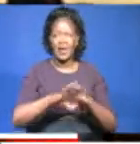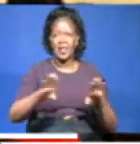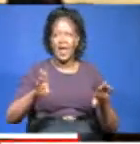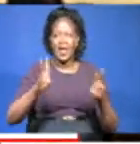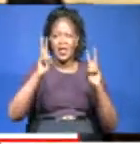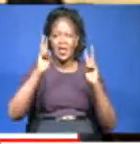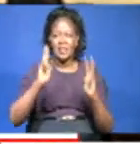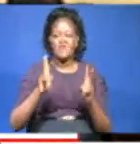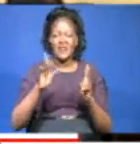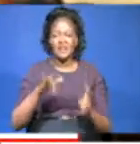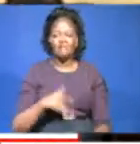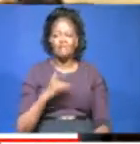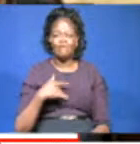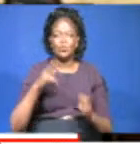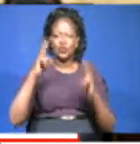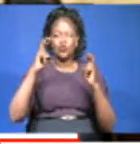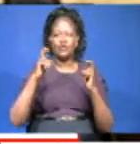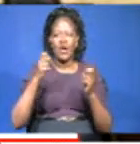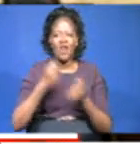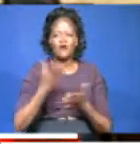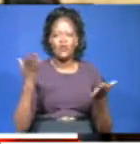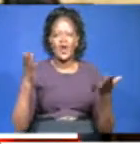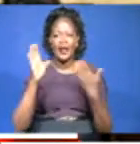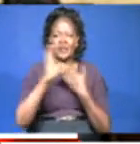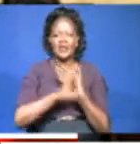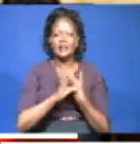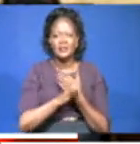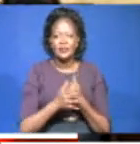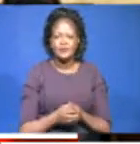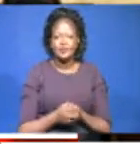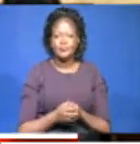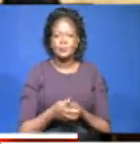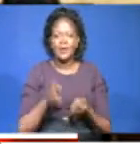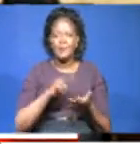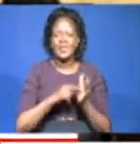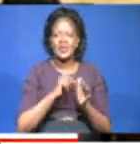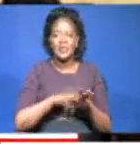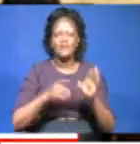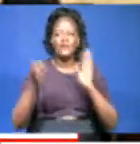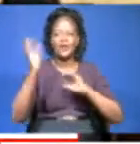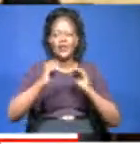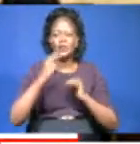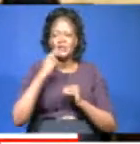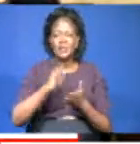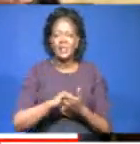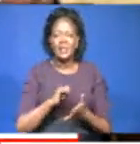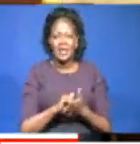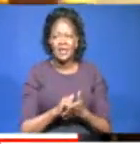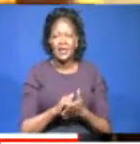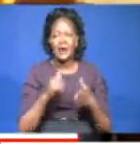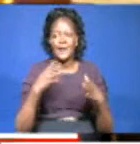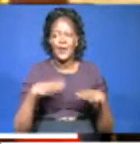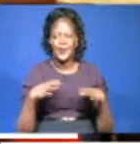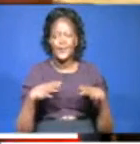emotive issue here, all over the country. So during elections, you find that people